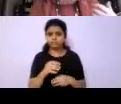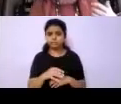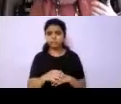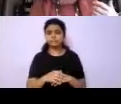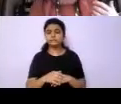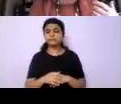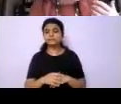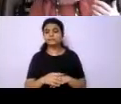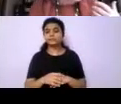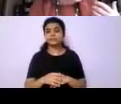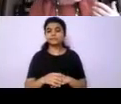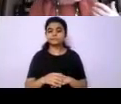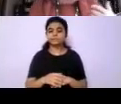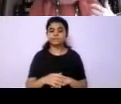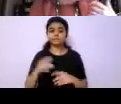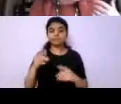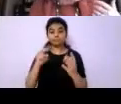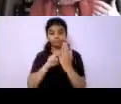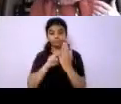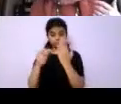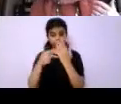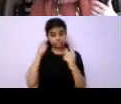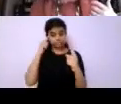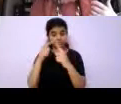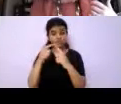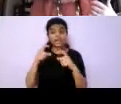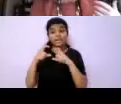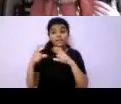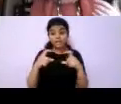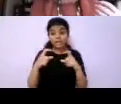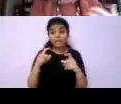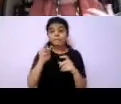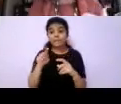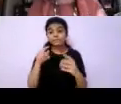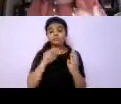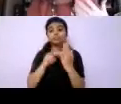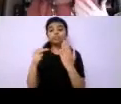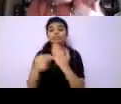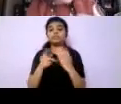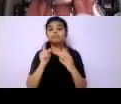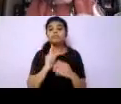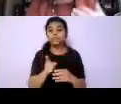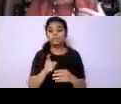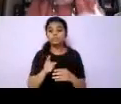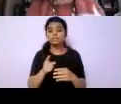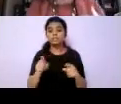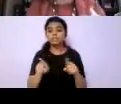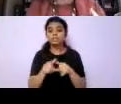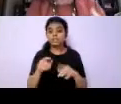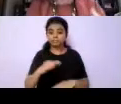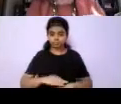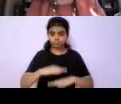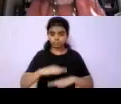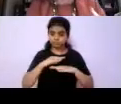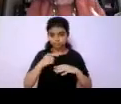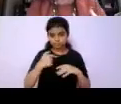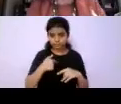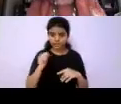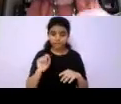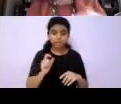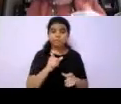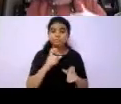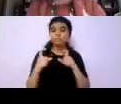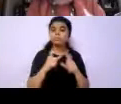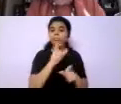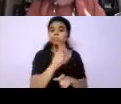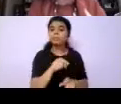transparency is what we aim for when we care, for we need to try to set aside our own wants and prejudices and work